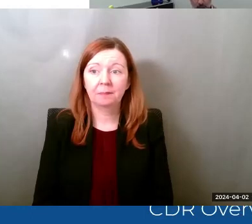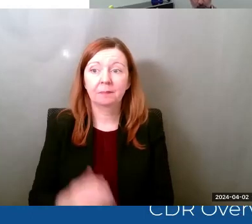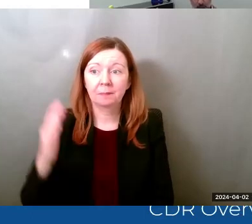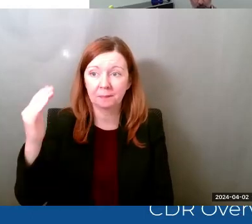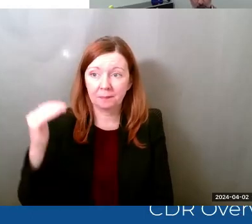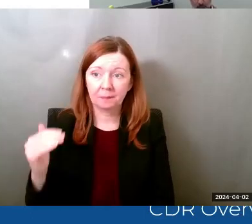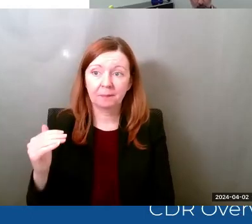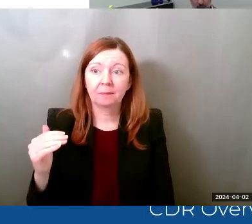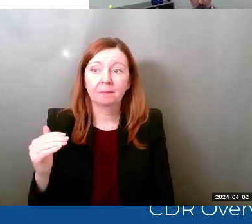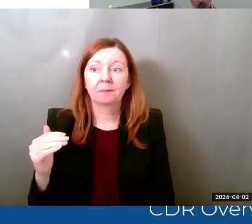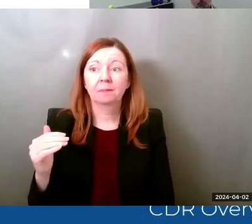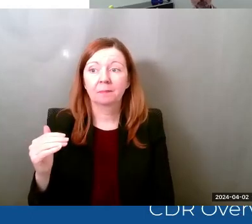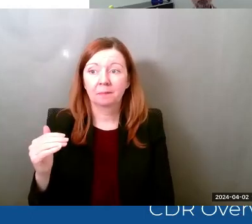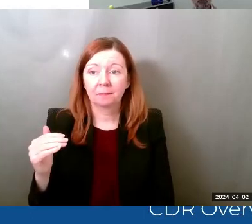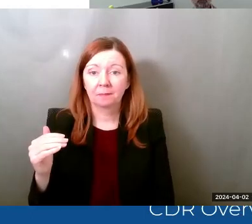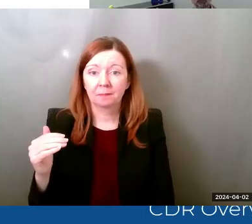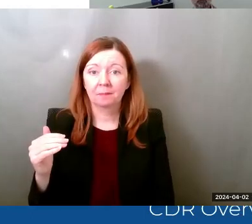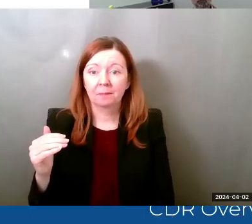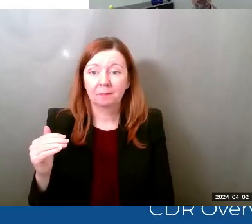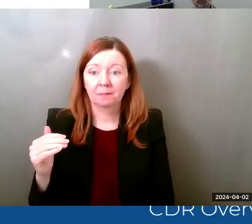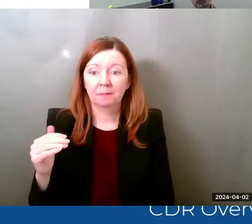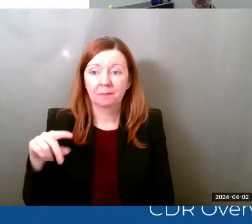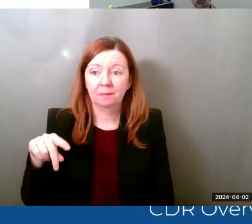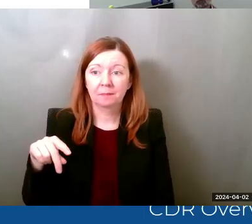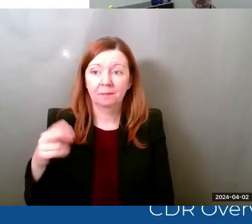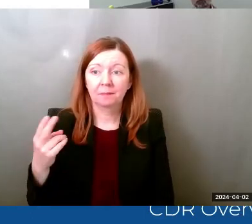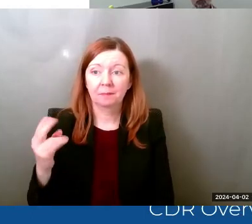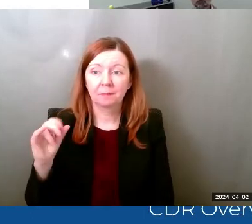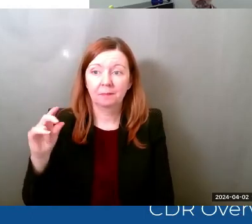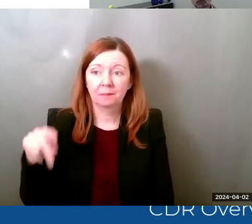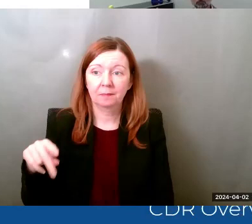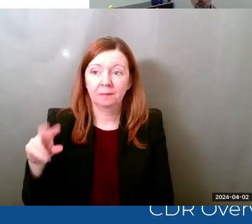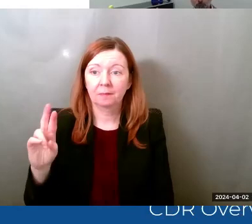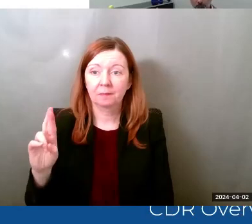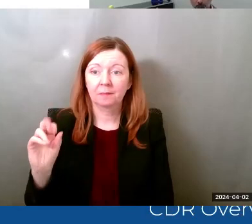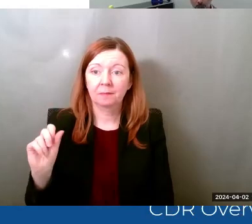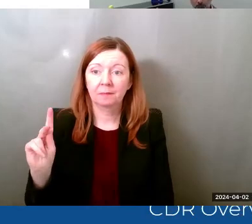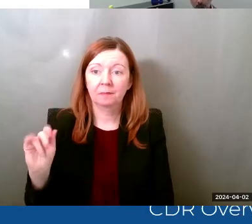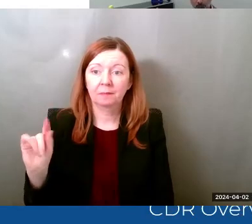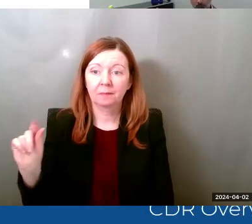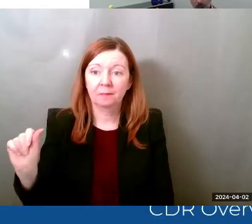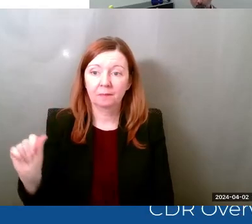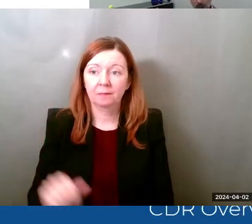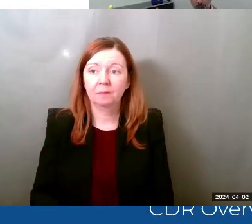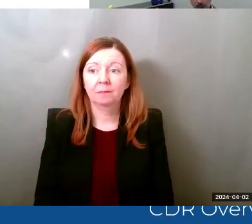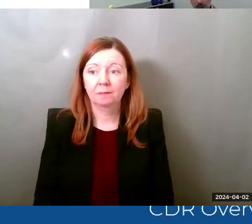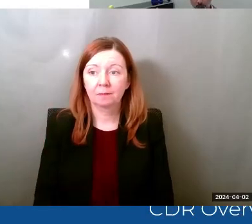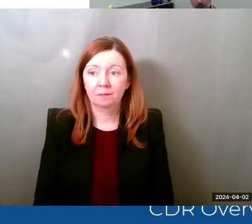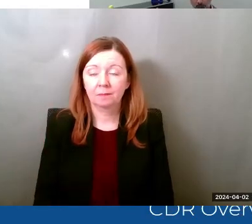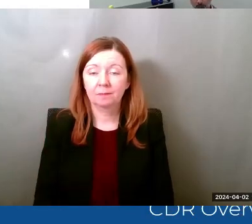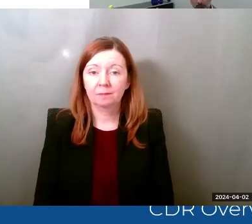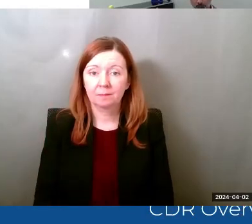The next member is Philip Rakita, if I'm pronouncing that right.